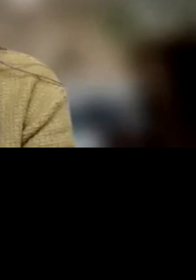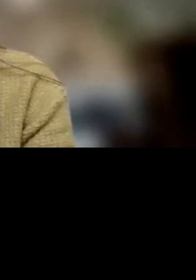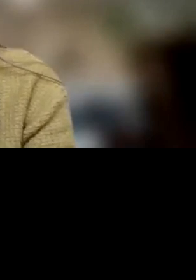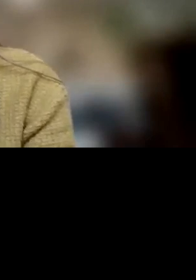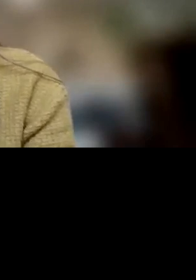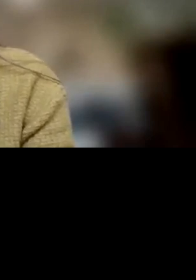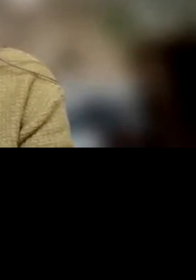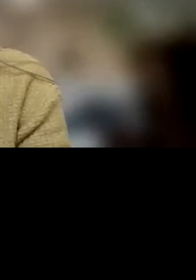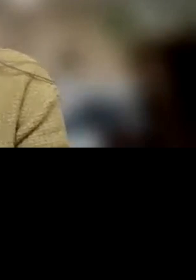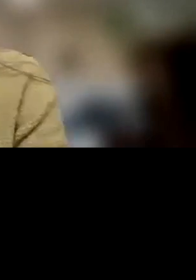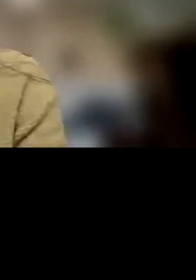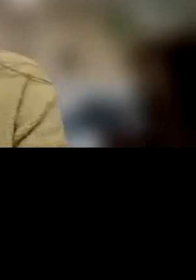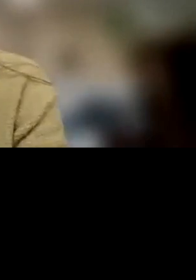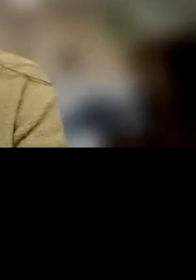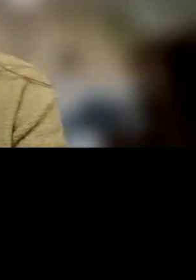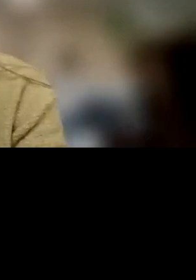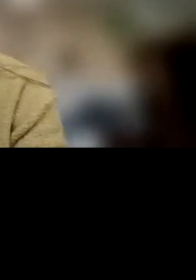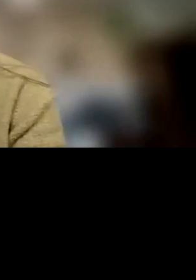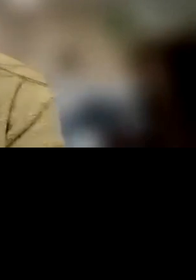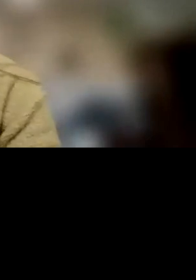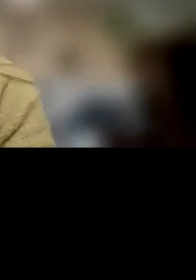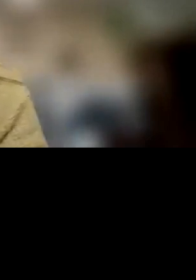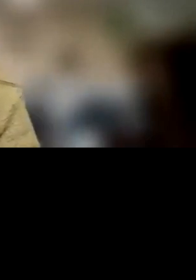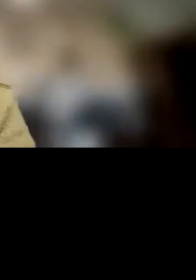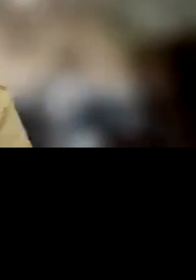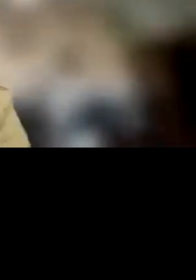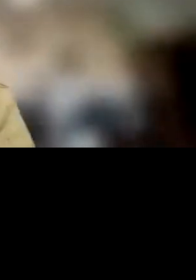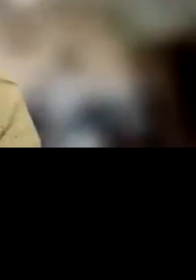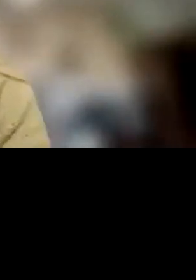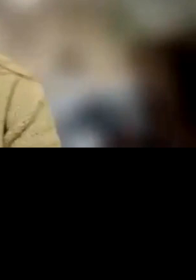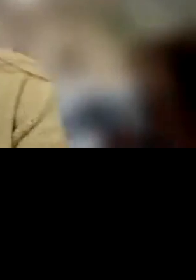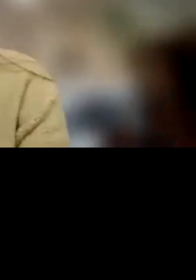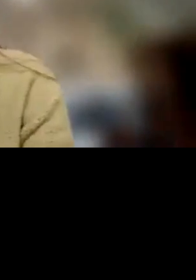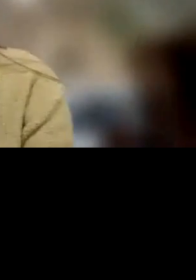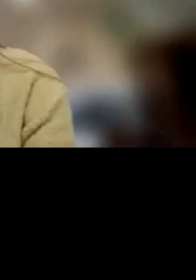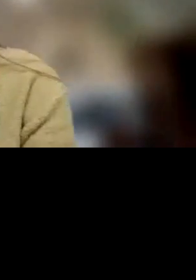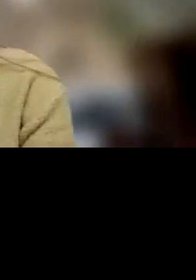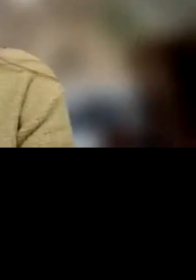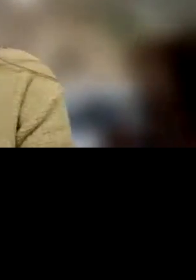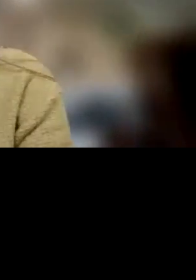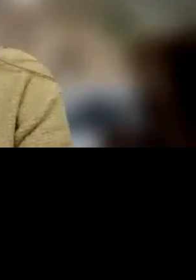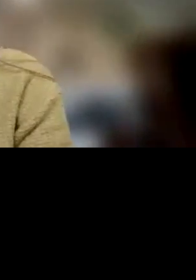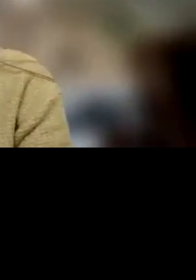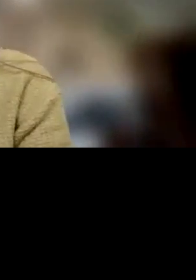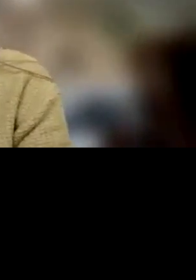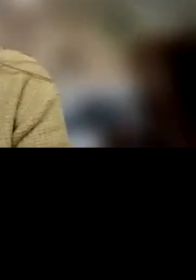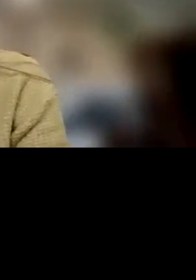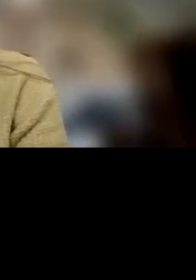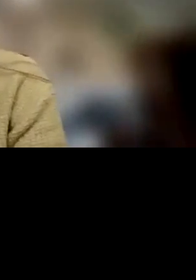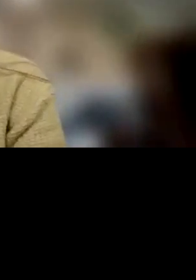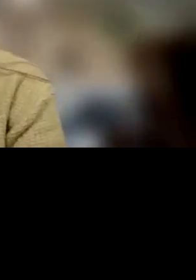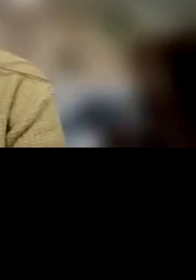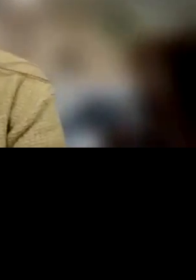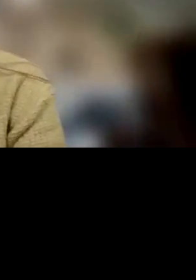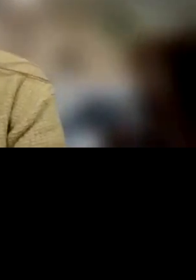often too, is in some of the presentations about access. So does the POA for personal care have access to